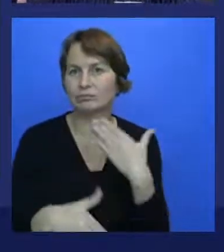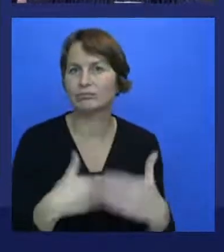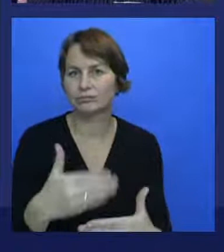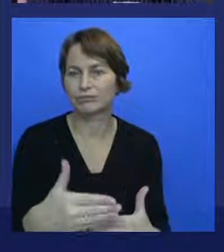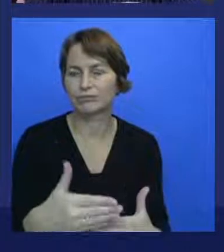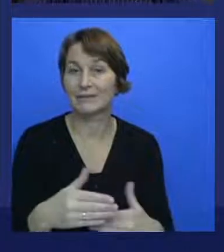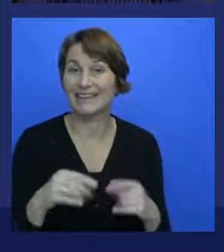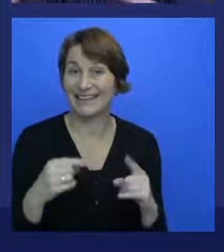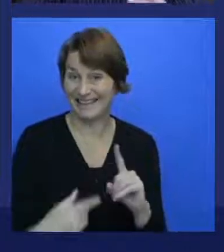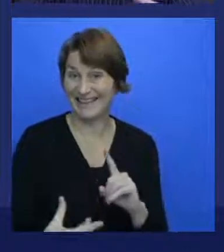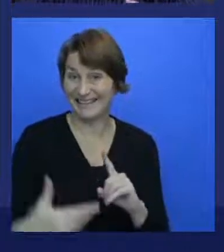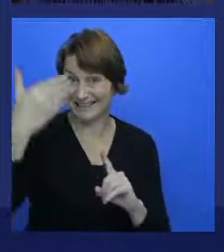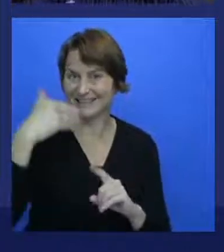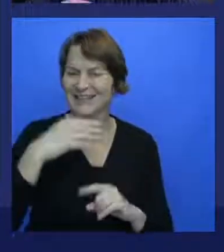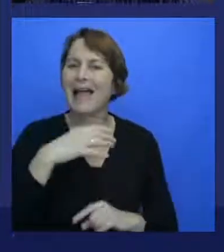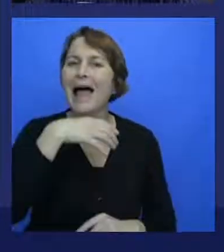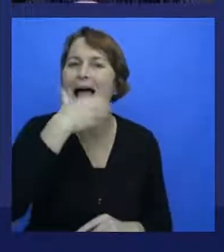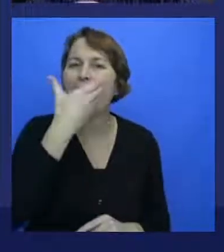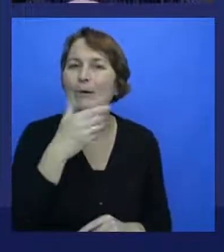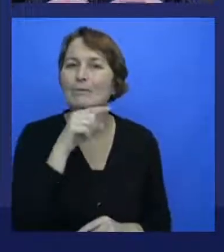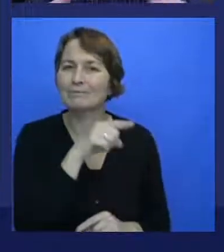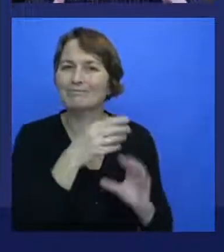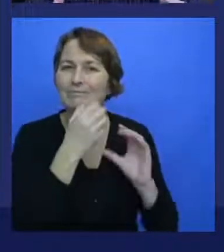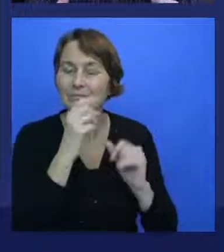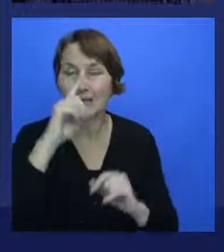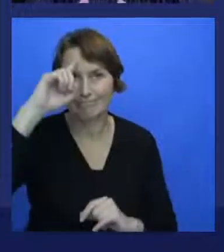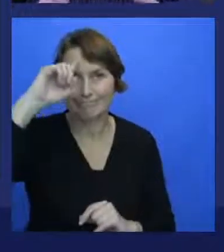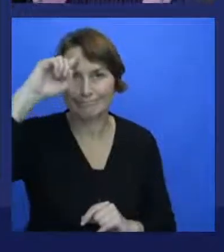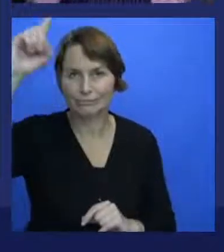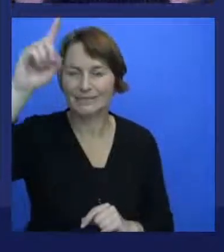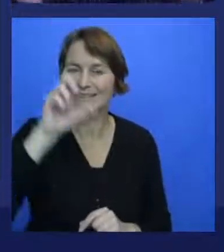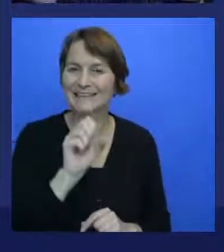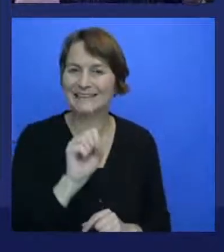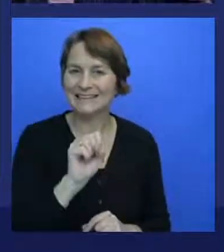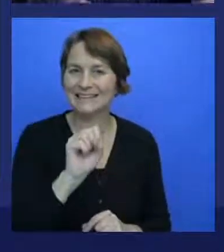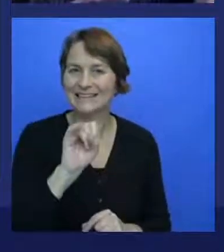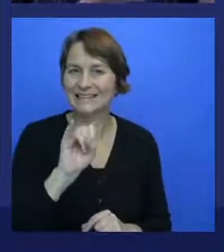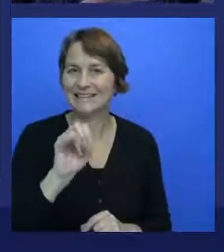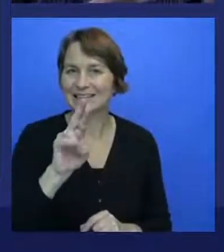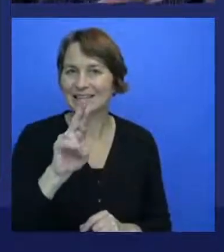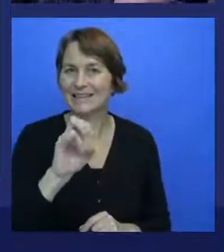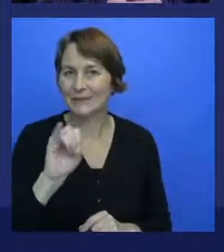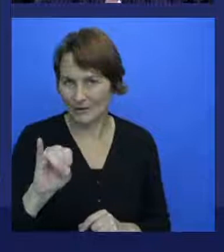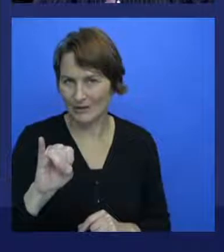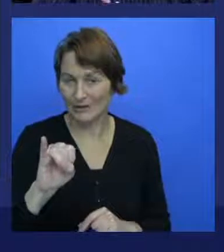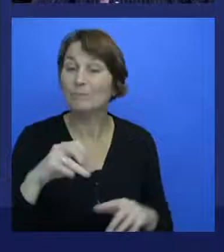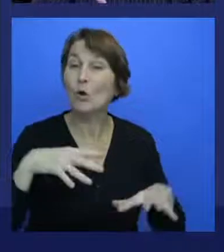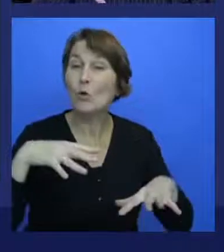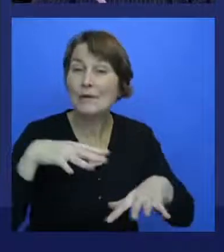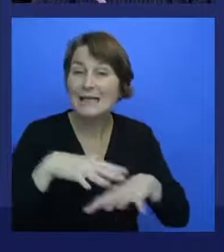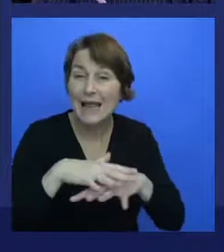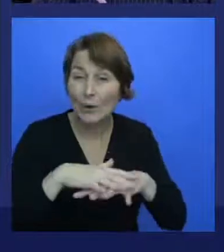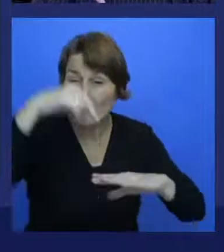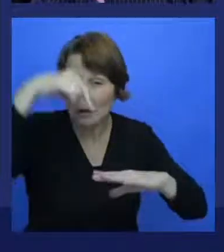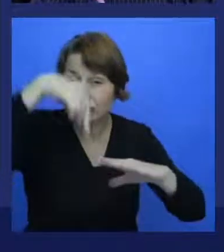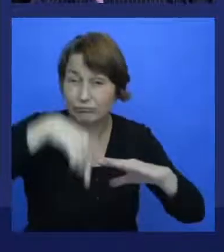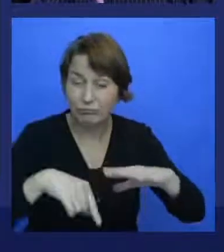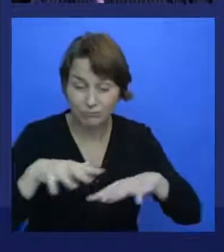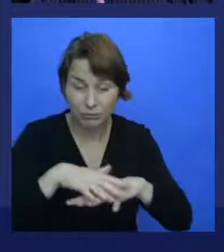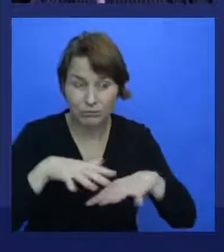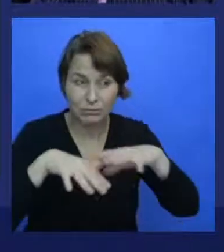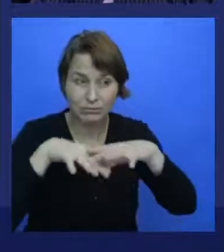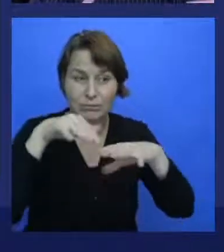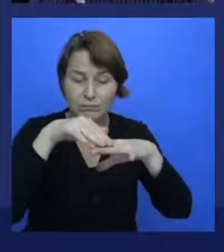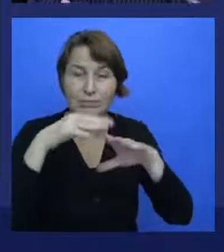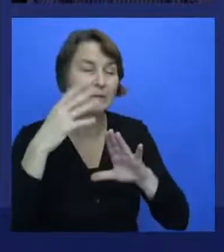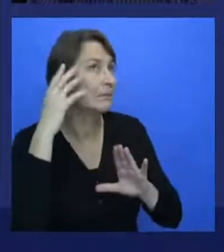by Apple using the convoluted neural net to do voice recognition. And voice recognition had existed for years before this, but it